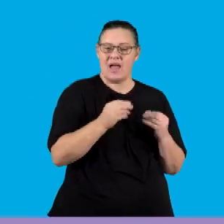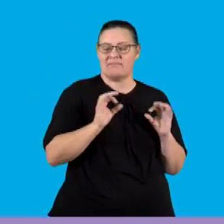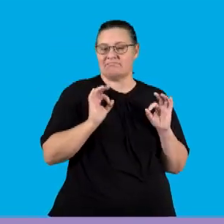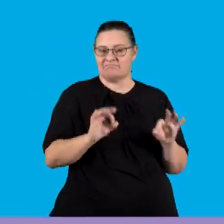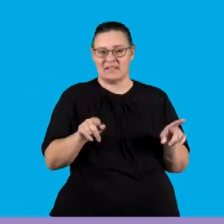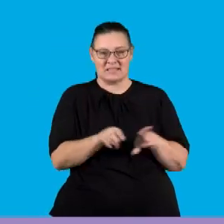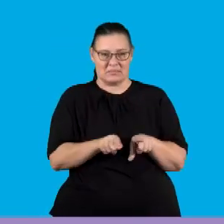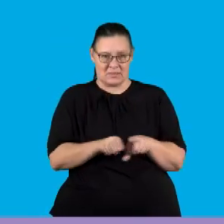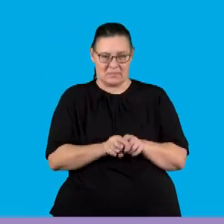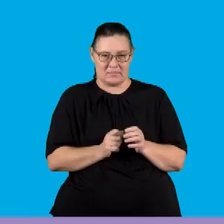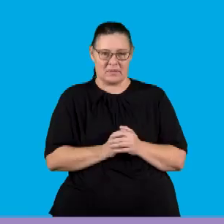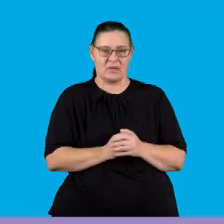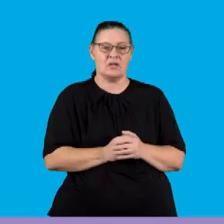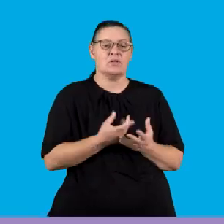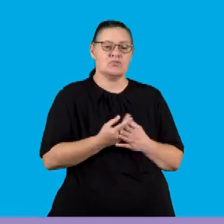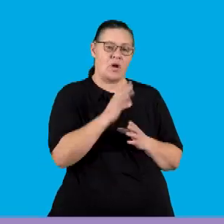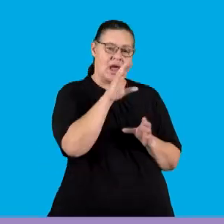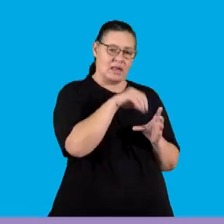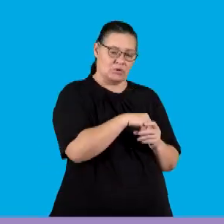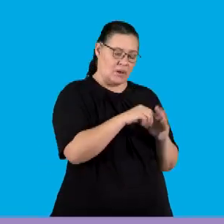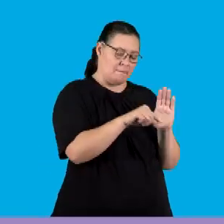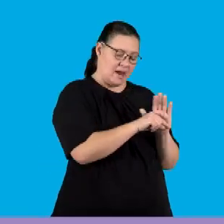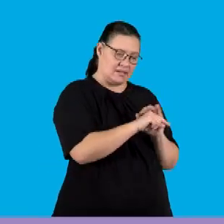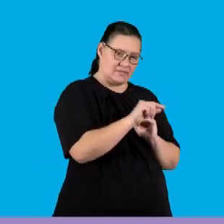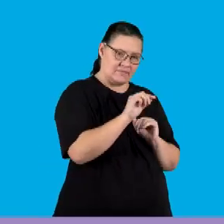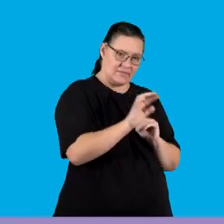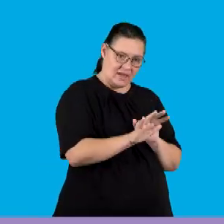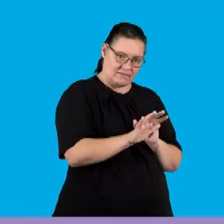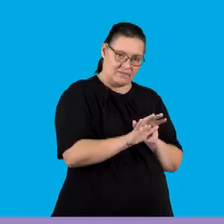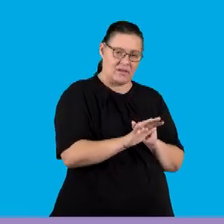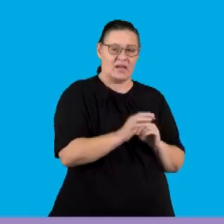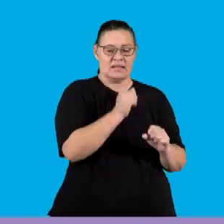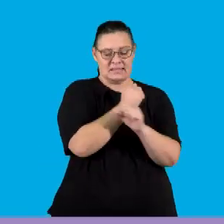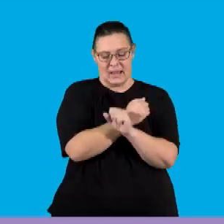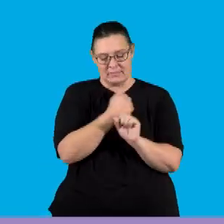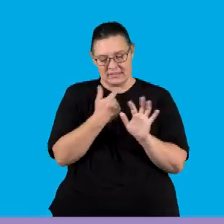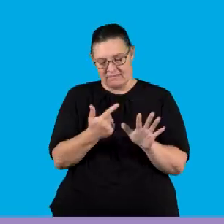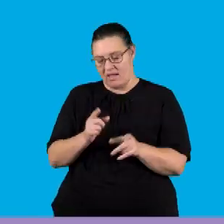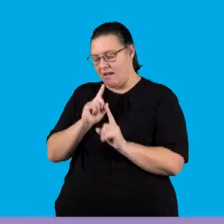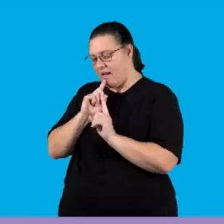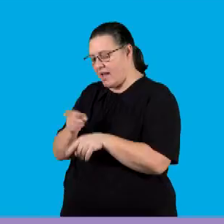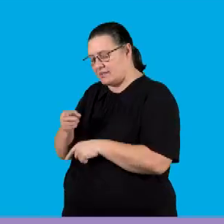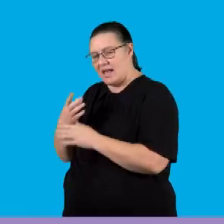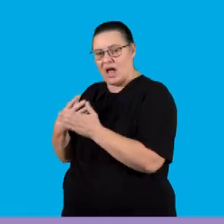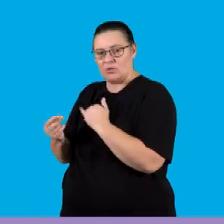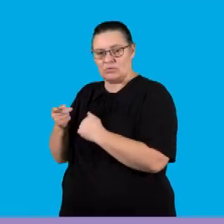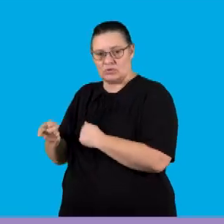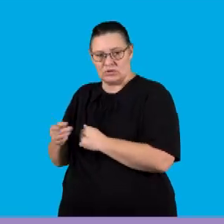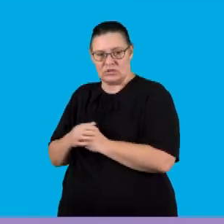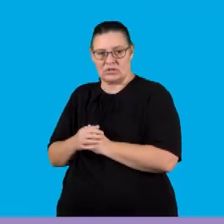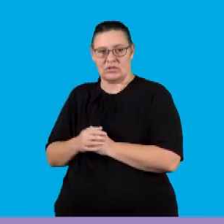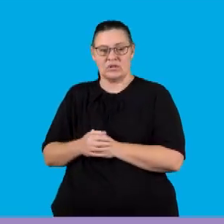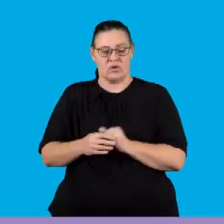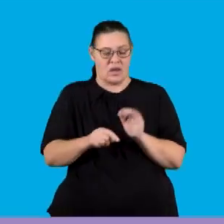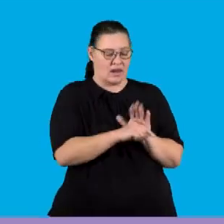going to do exactly the same. We're going to take the input value, let it go through the rule, and come out with an output value.